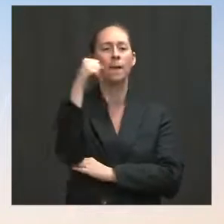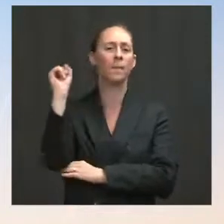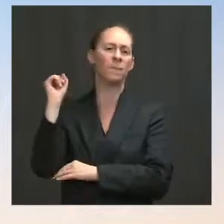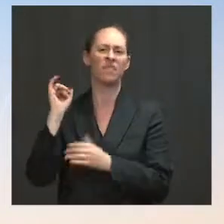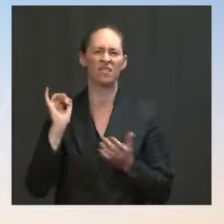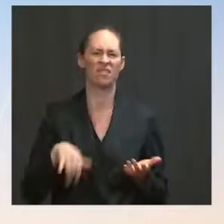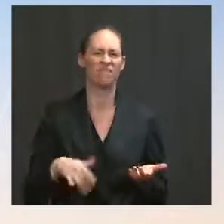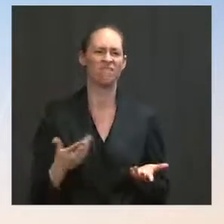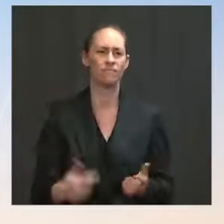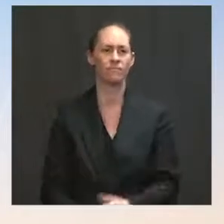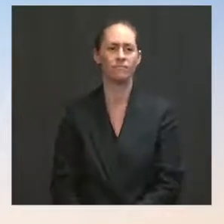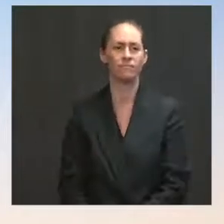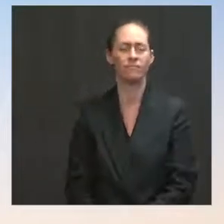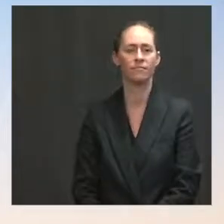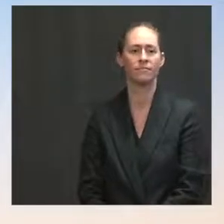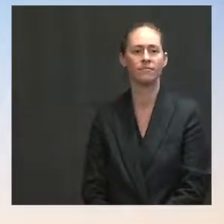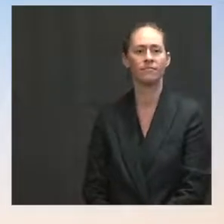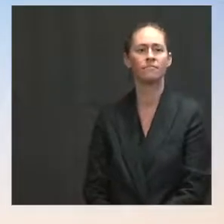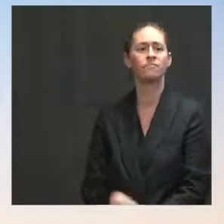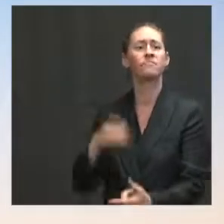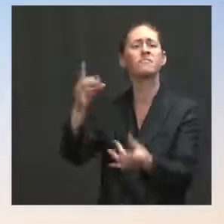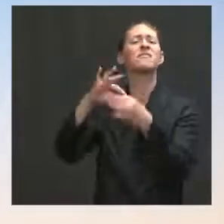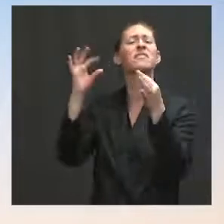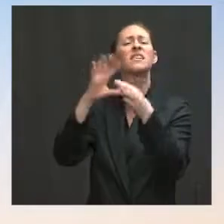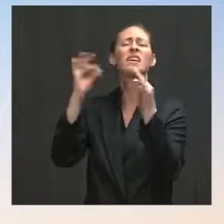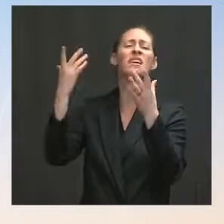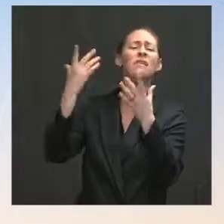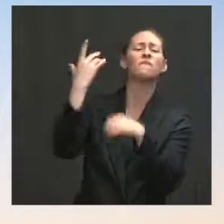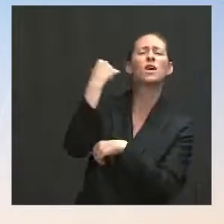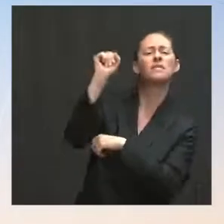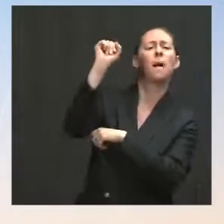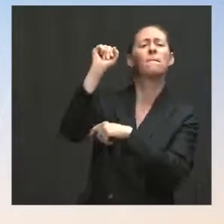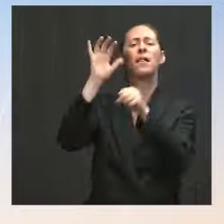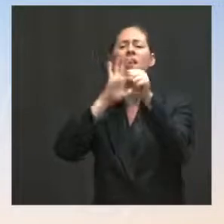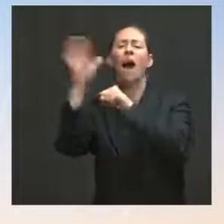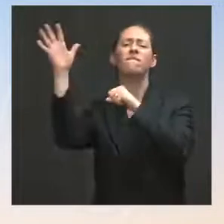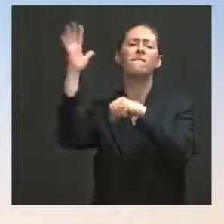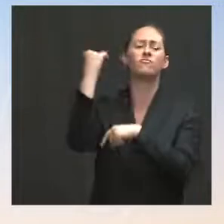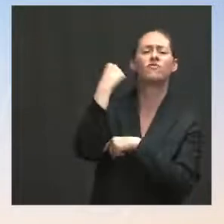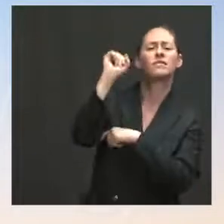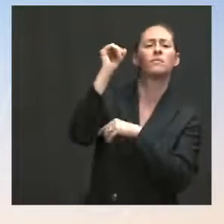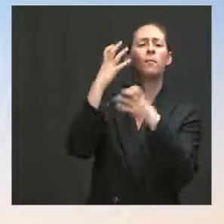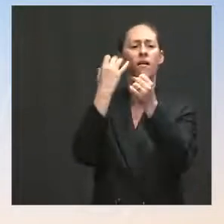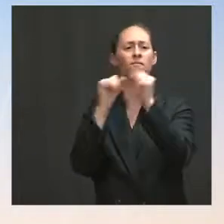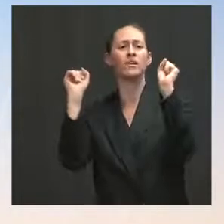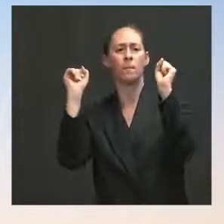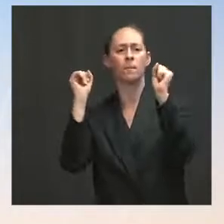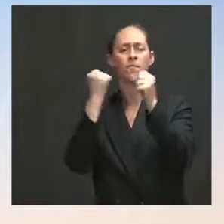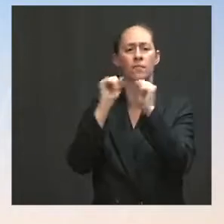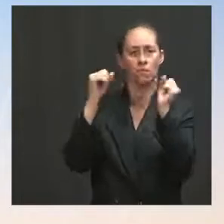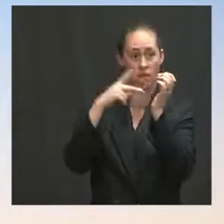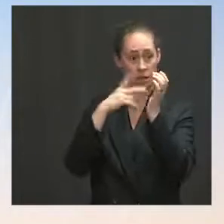are yelling freedom and enough, there are people within the administration who think they're saying freedom